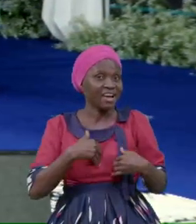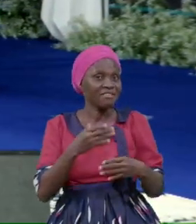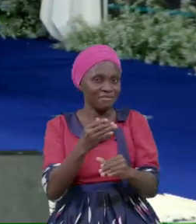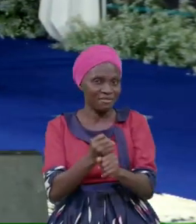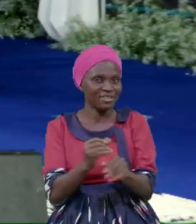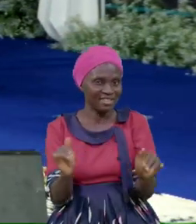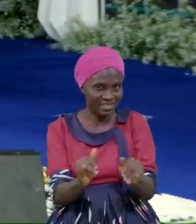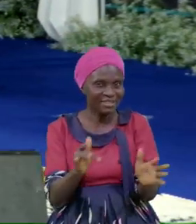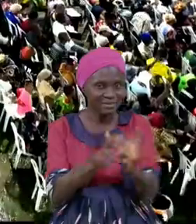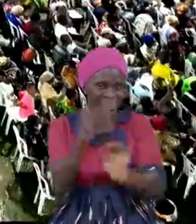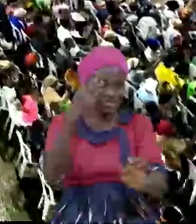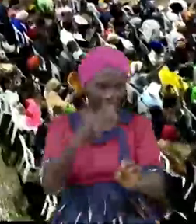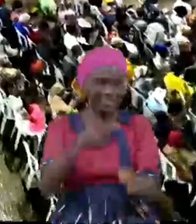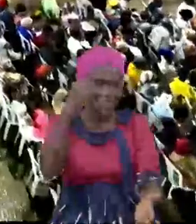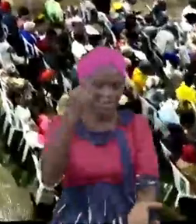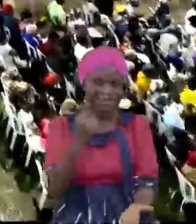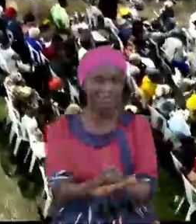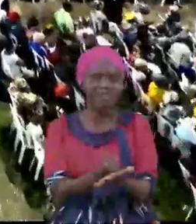Amen.